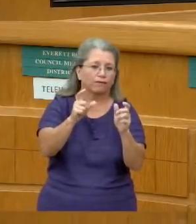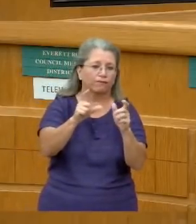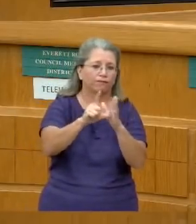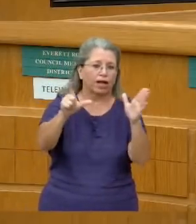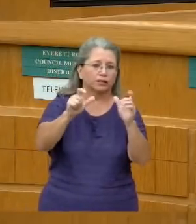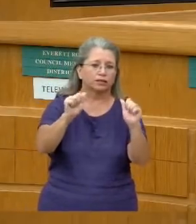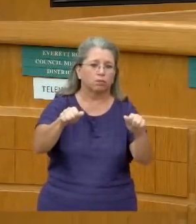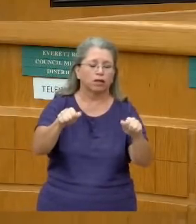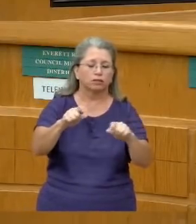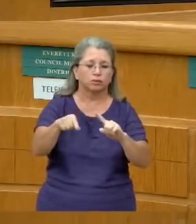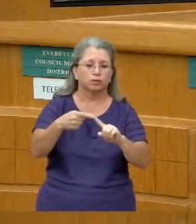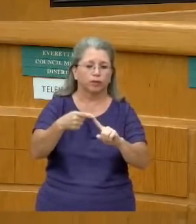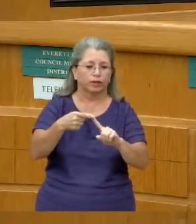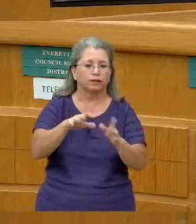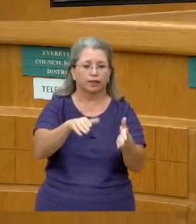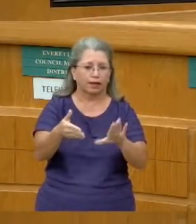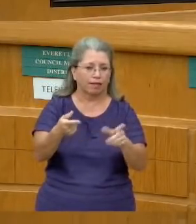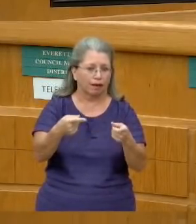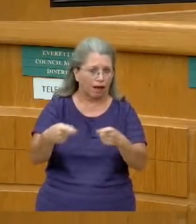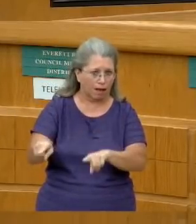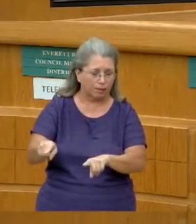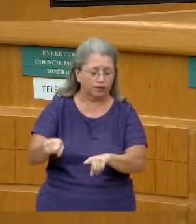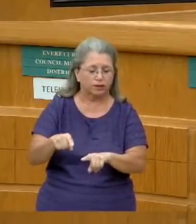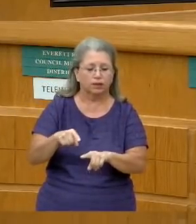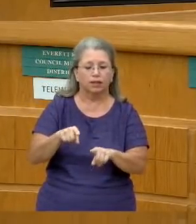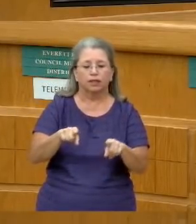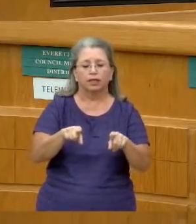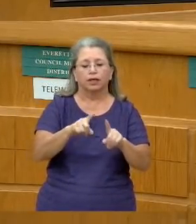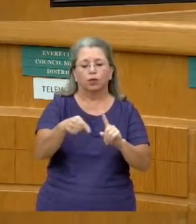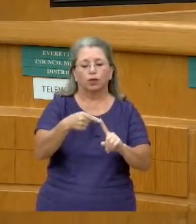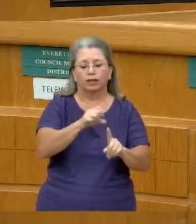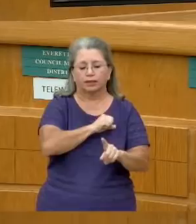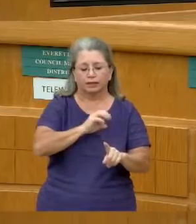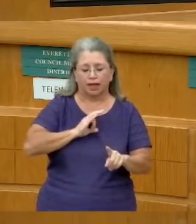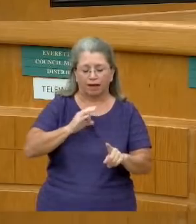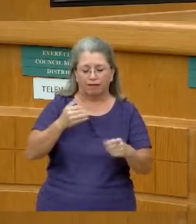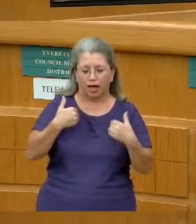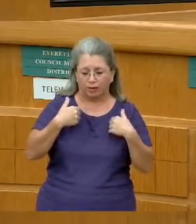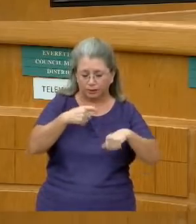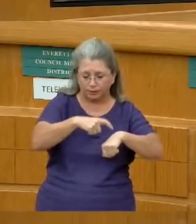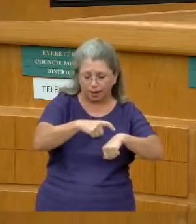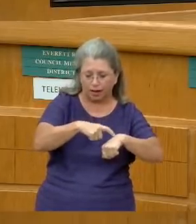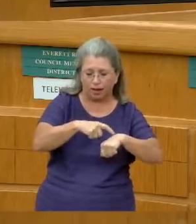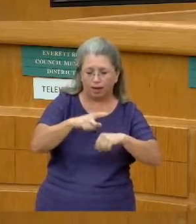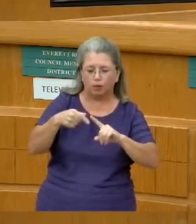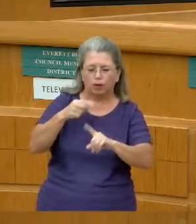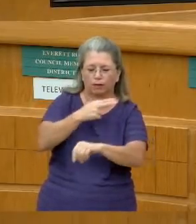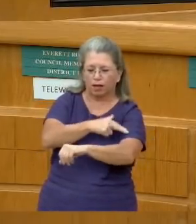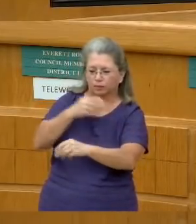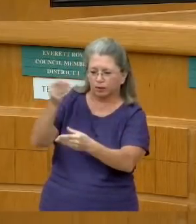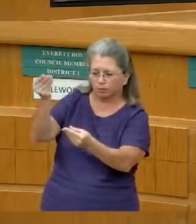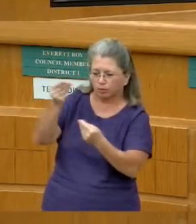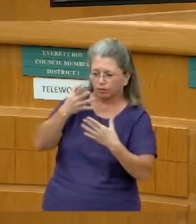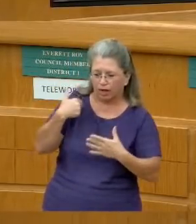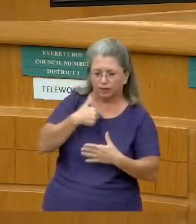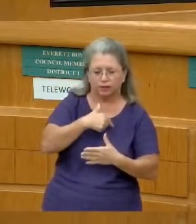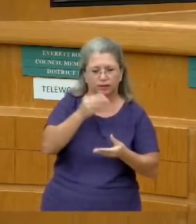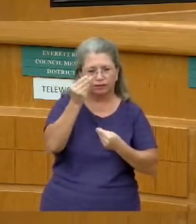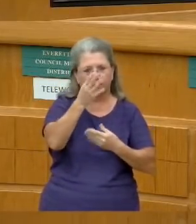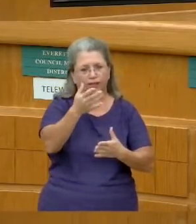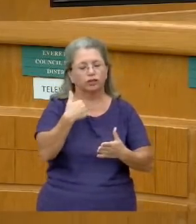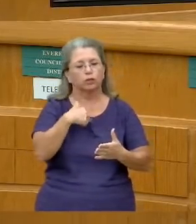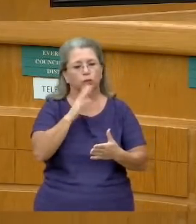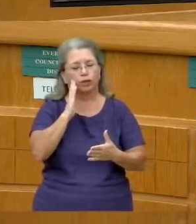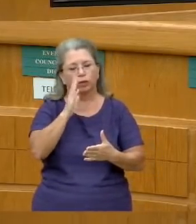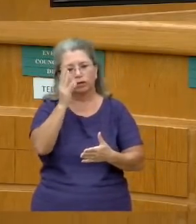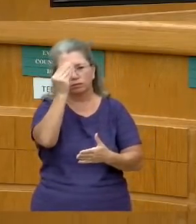at least we're announcing a death, and then as the staff has time and the hospitals provide the information, we'll be releasing information to include,